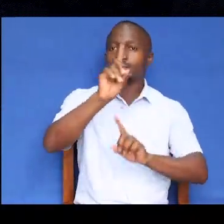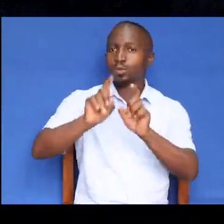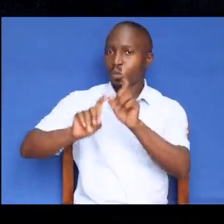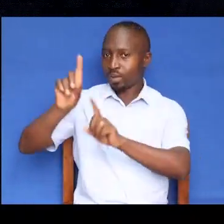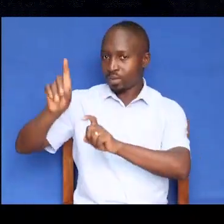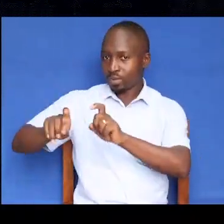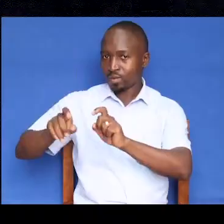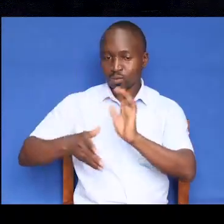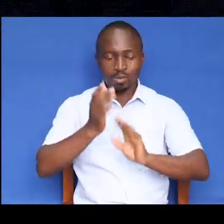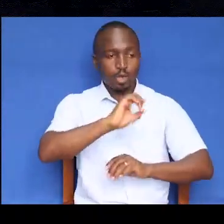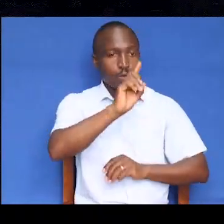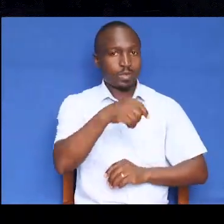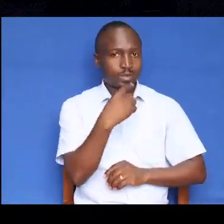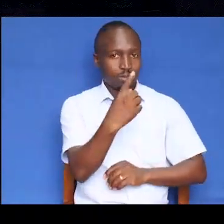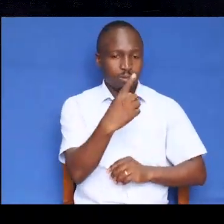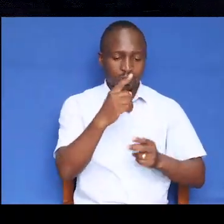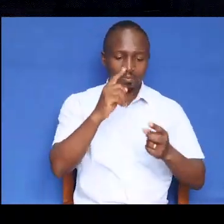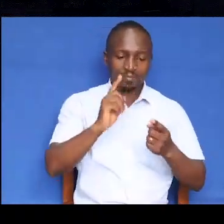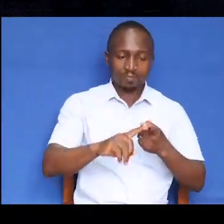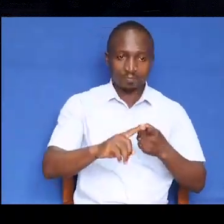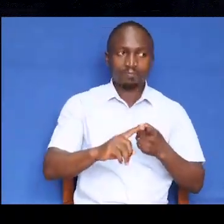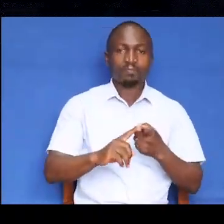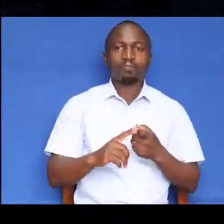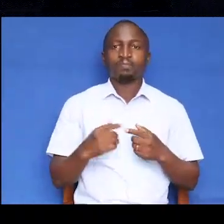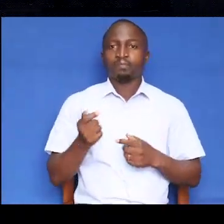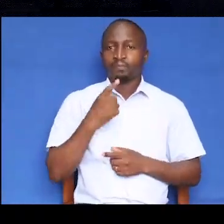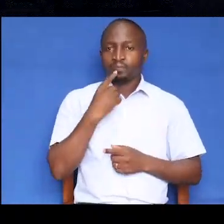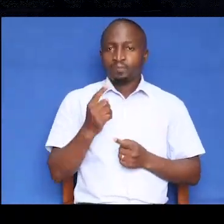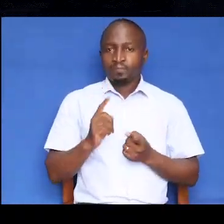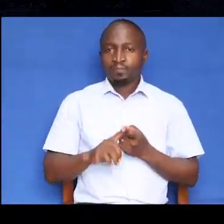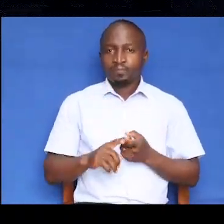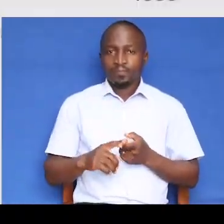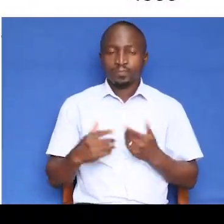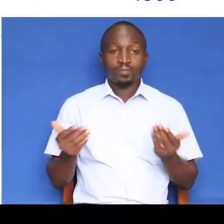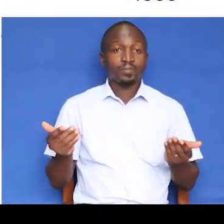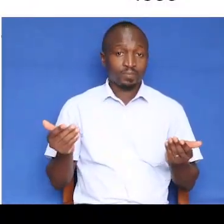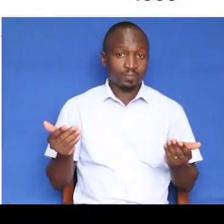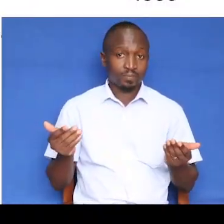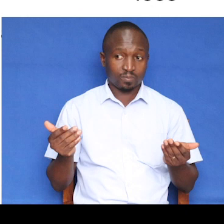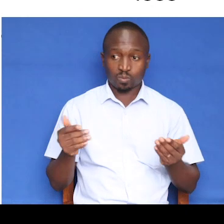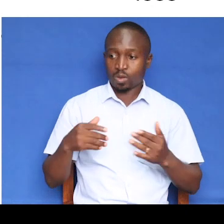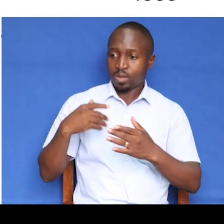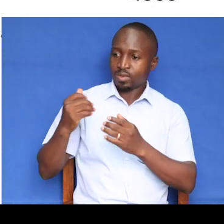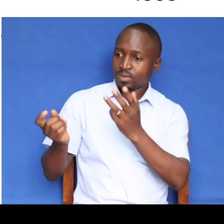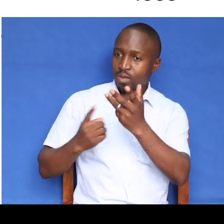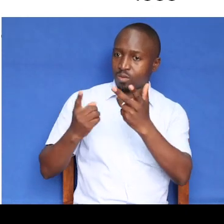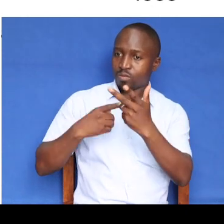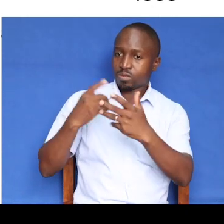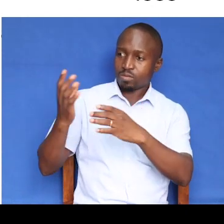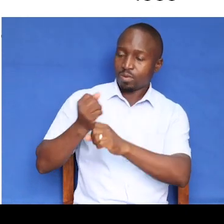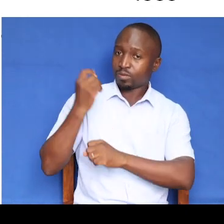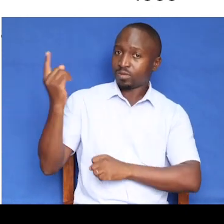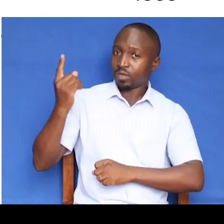Let's start with the question number 1. Question number 1 says, given the following national income data of